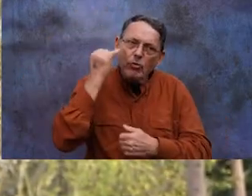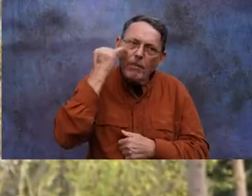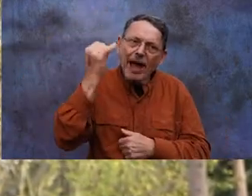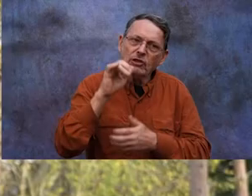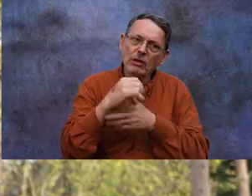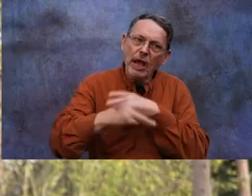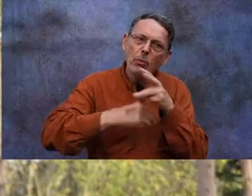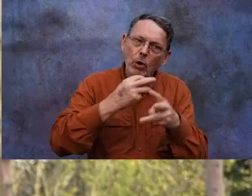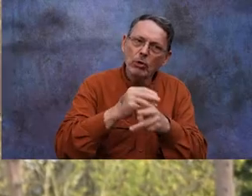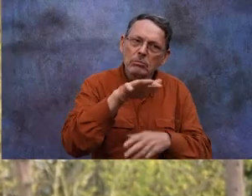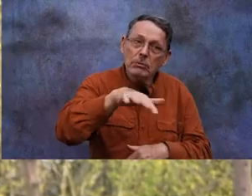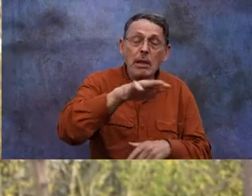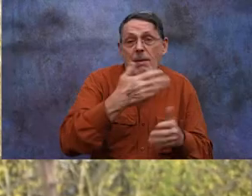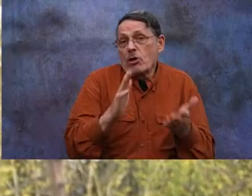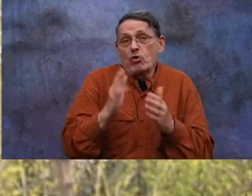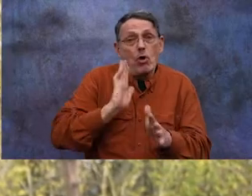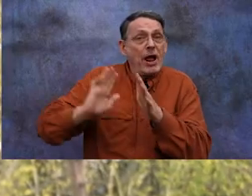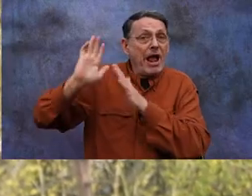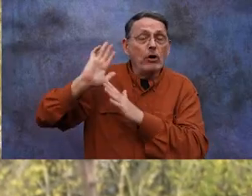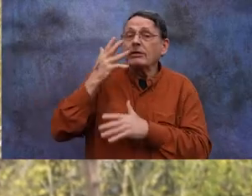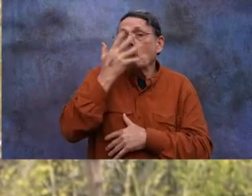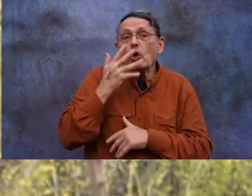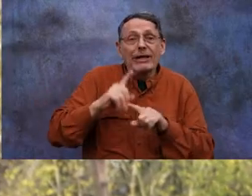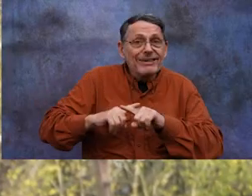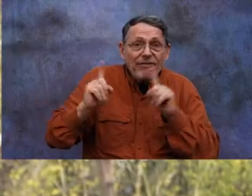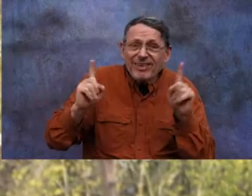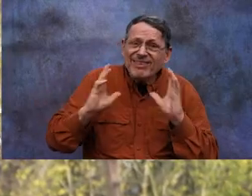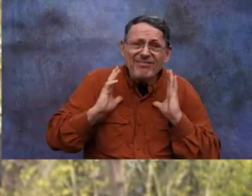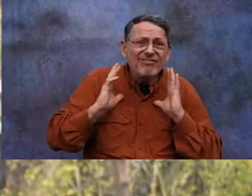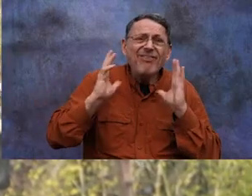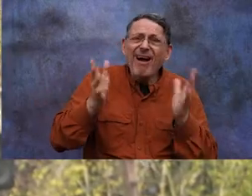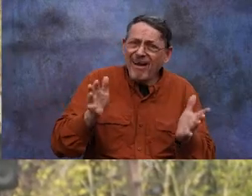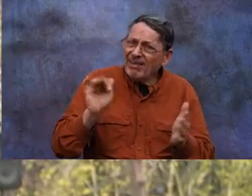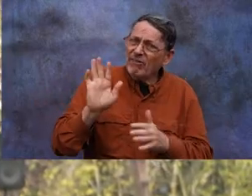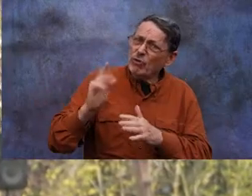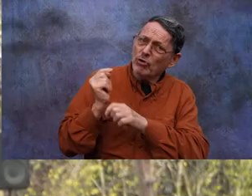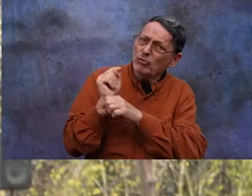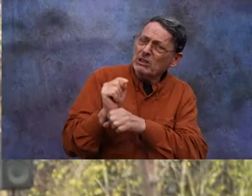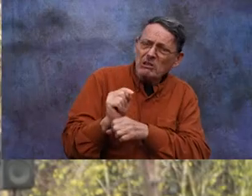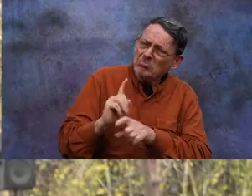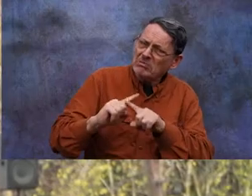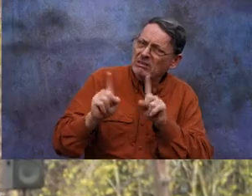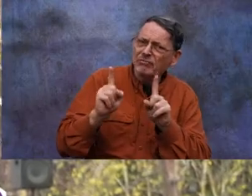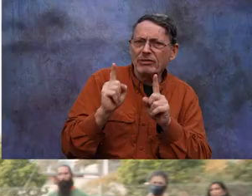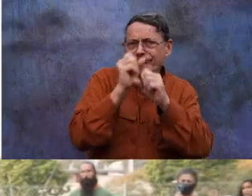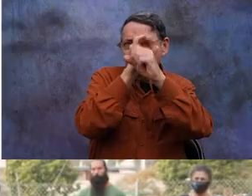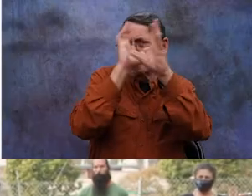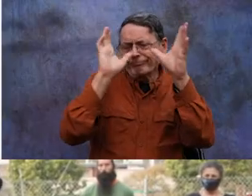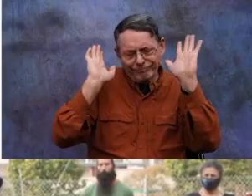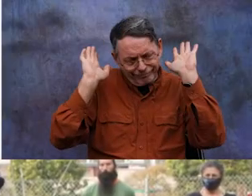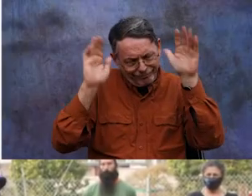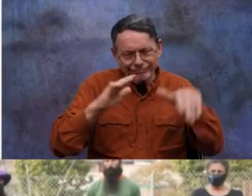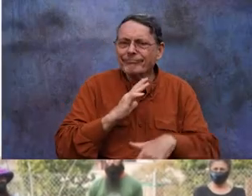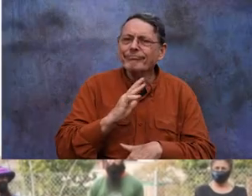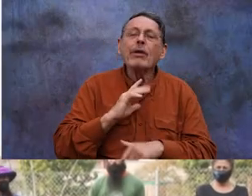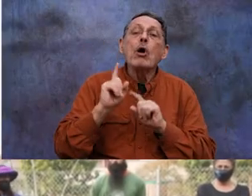heritage, it's someplace different. That's okay. Let yourself go